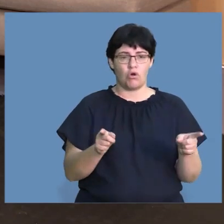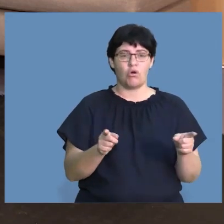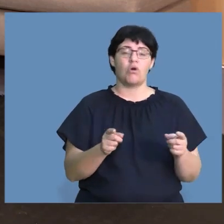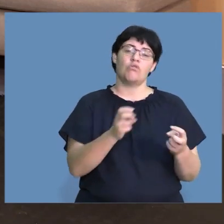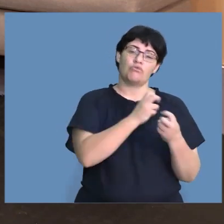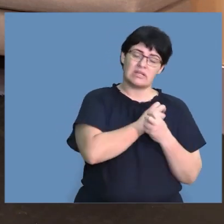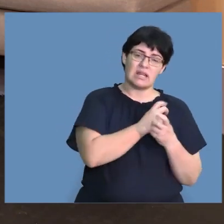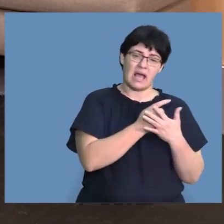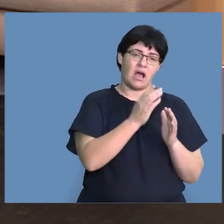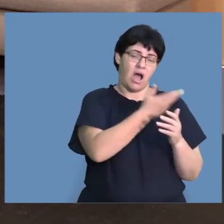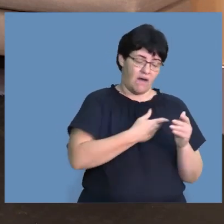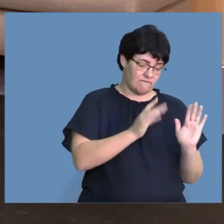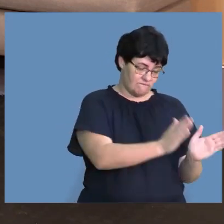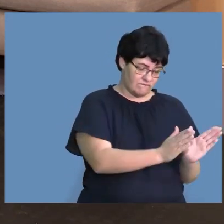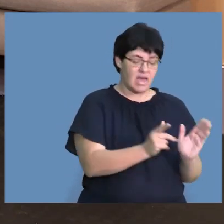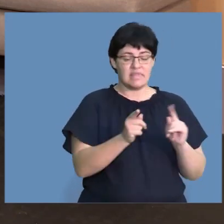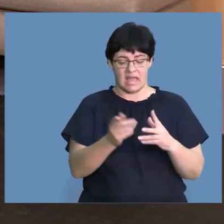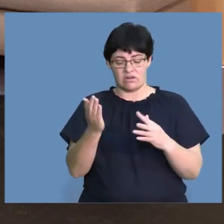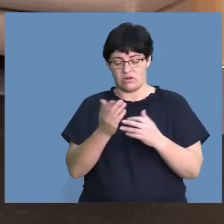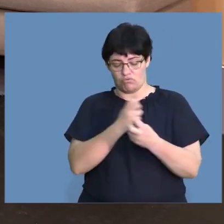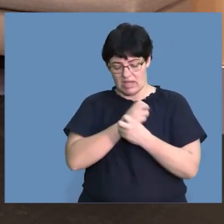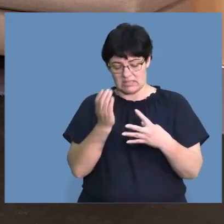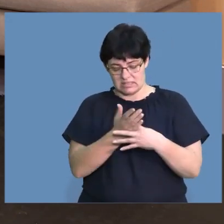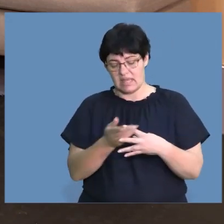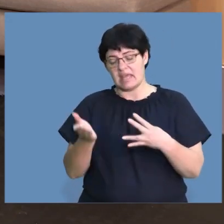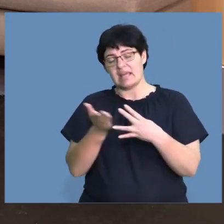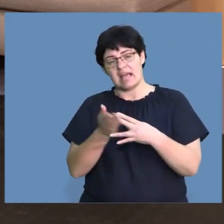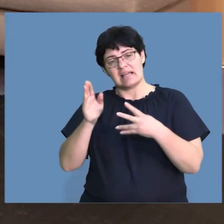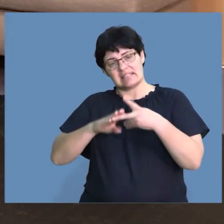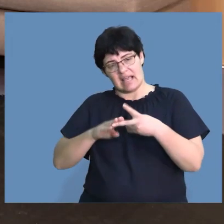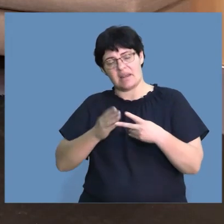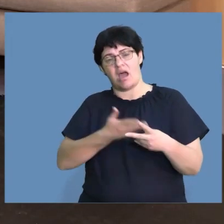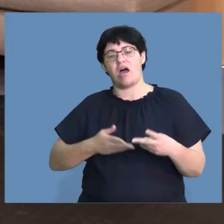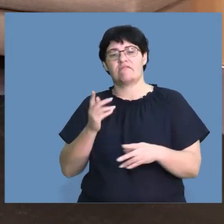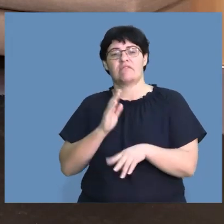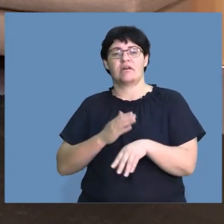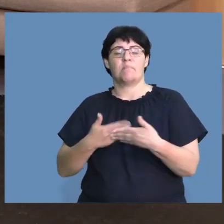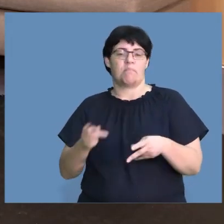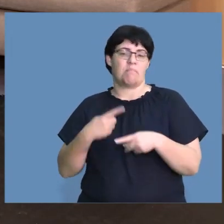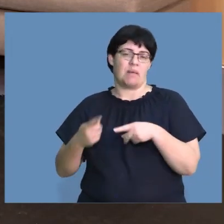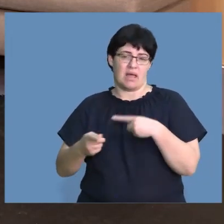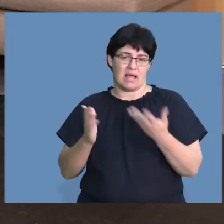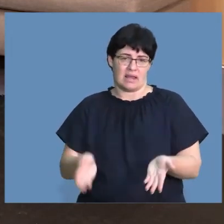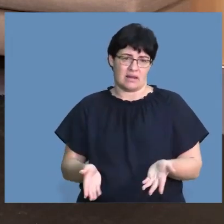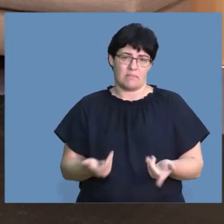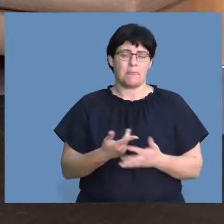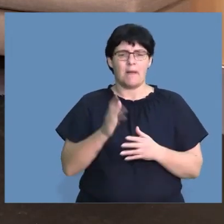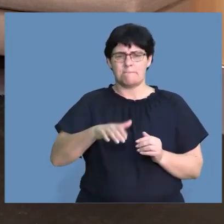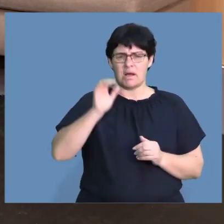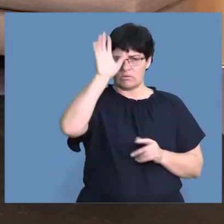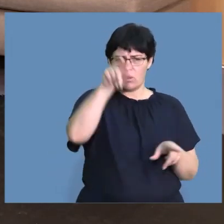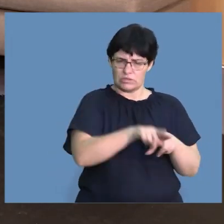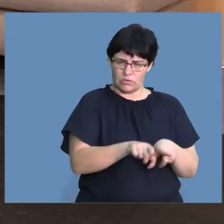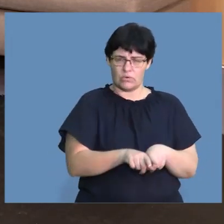your game, rest, and obviously you fix the faults in your game to be better in the second half. All right, and that's for soccer. Yeah. And basketball,